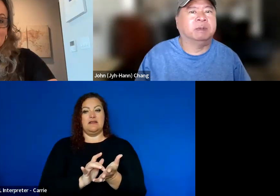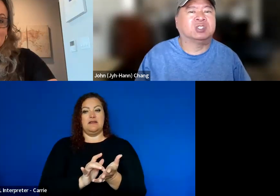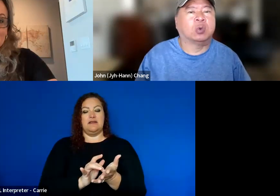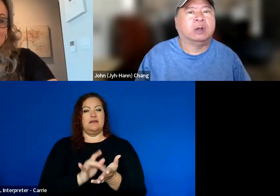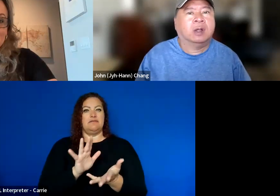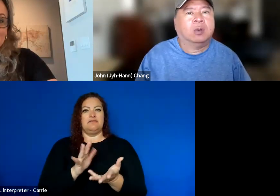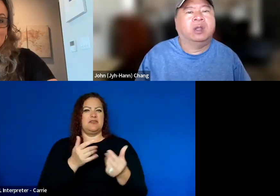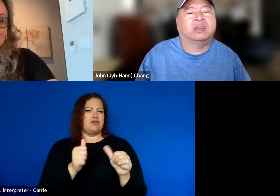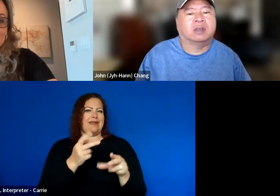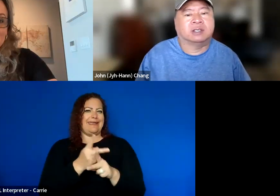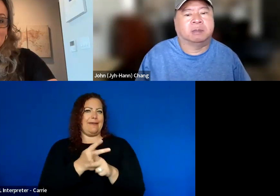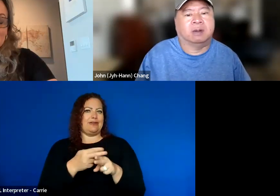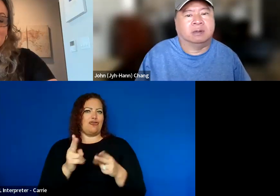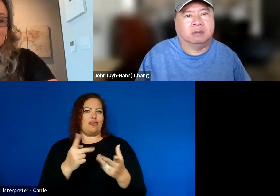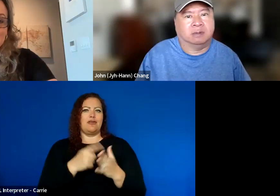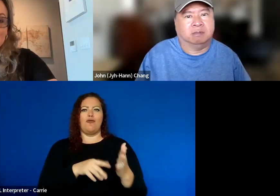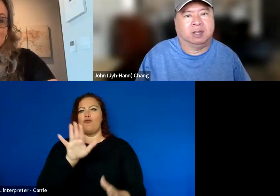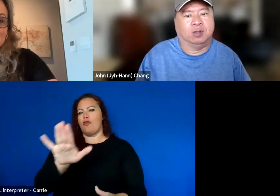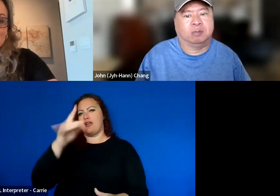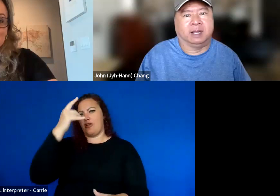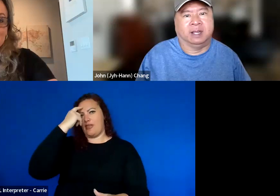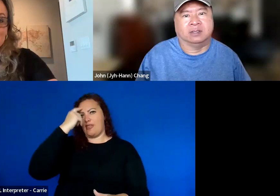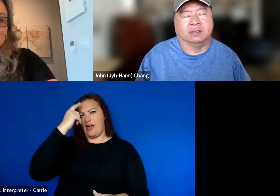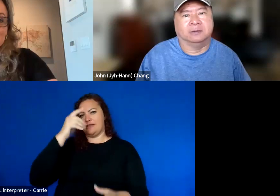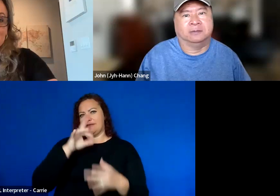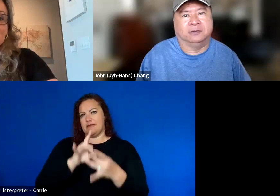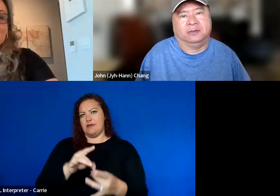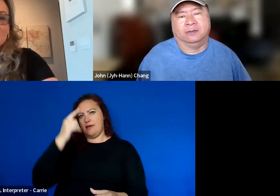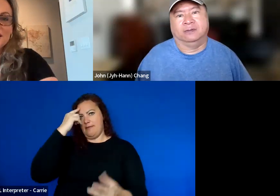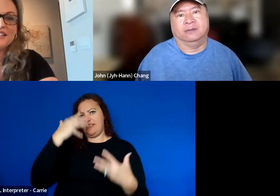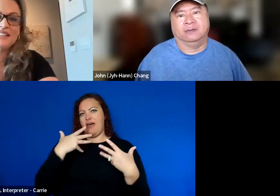Trying to keep it short. What are your thoughts about mental health medications?